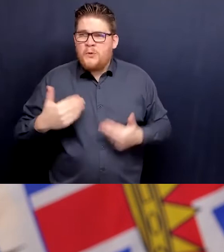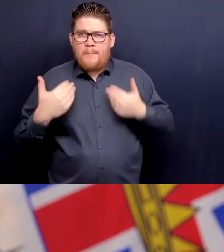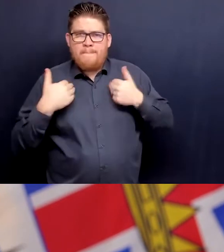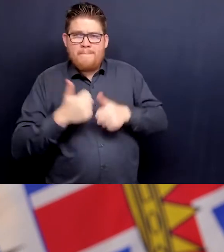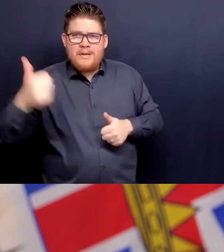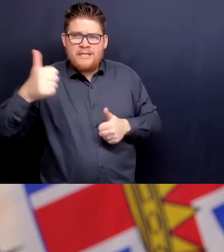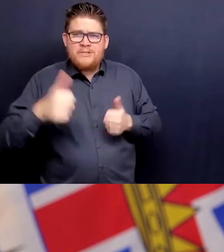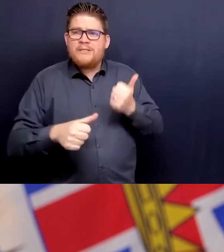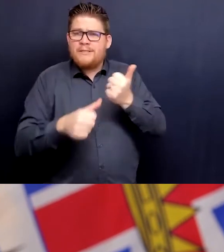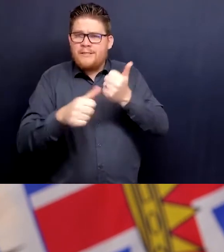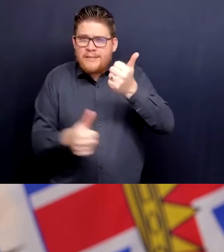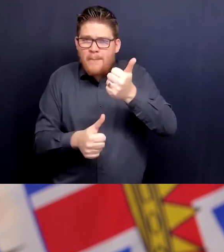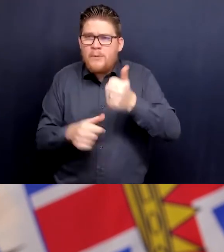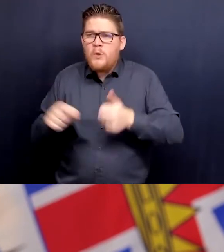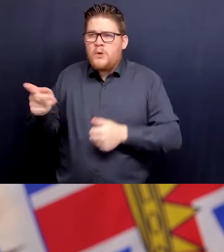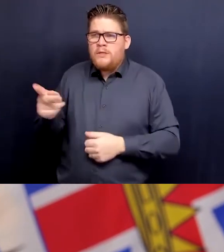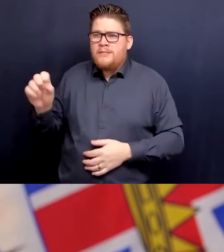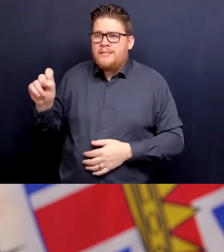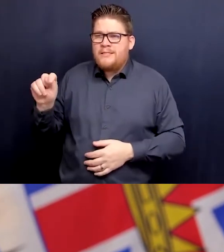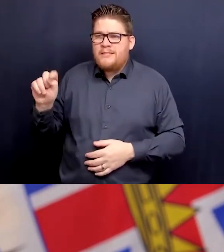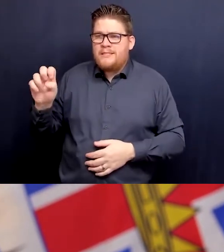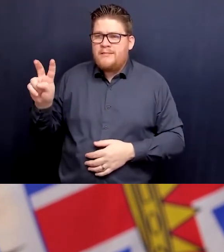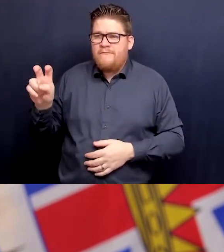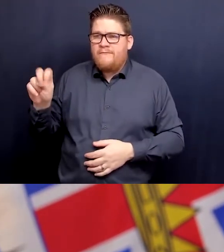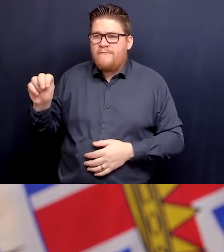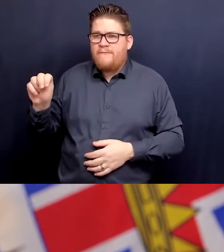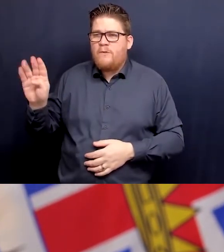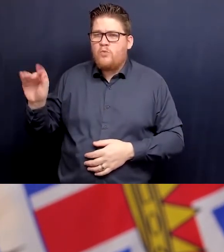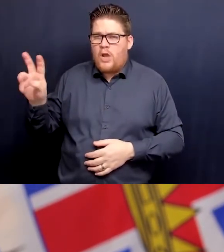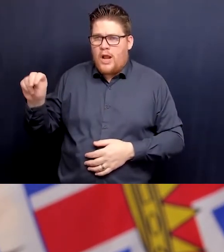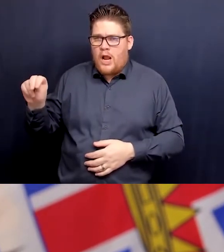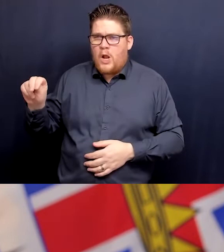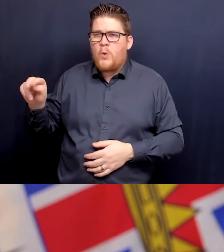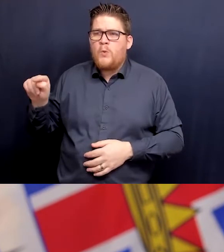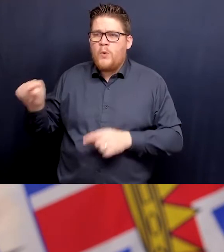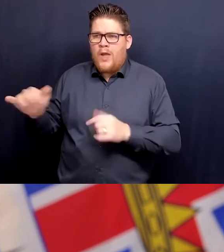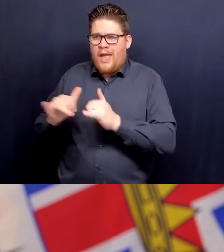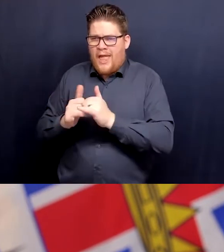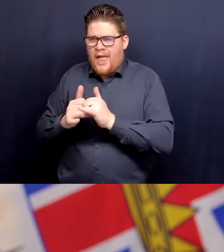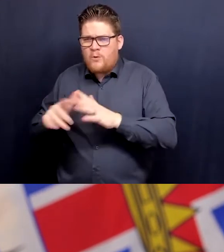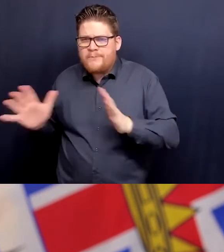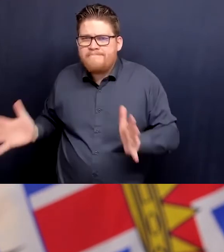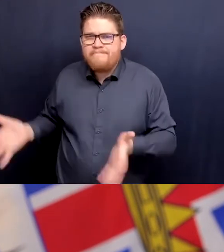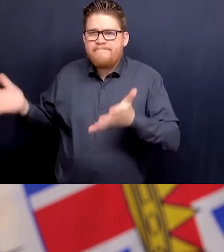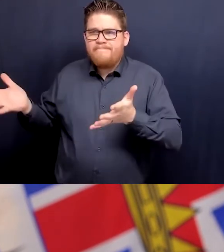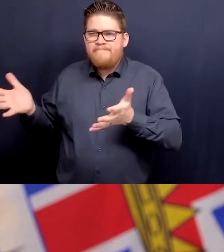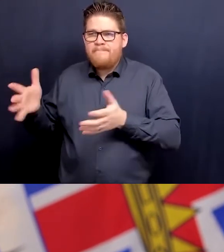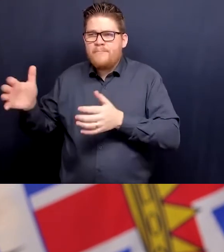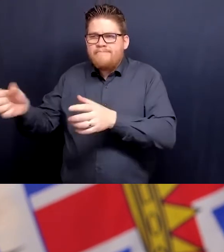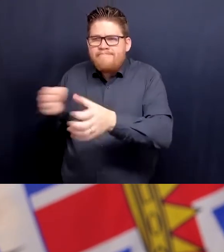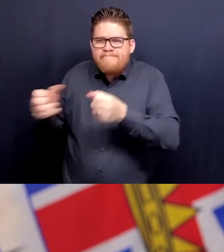very seized with how do we build up our health human resources? How do we ensure that we have the nurses